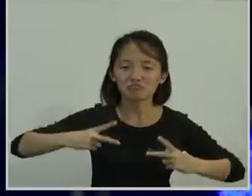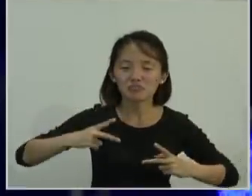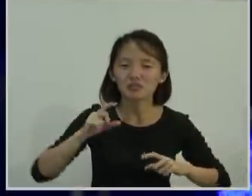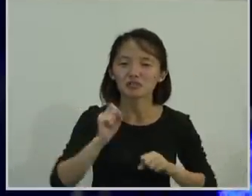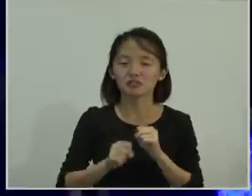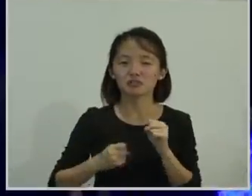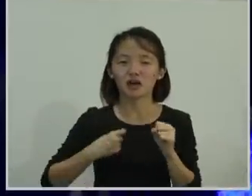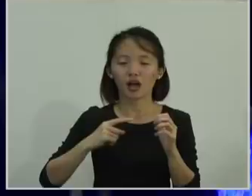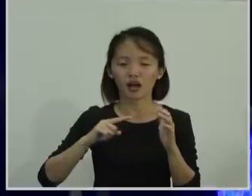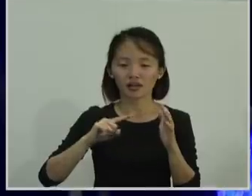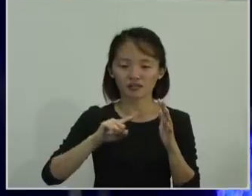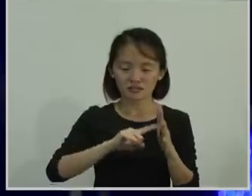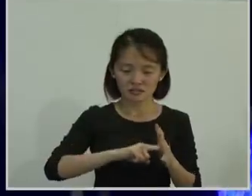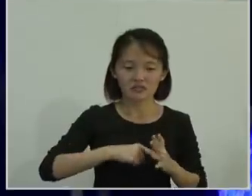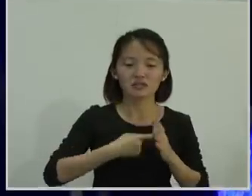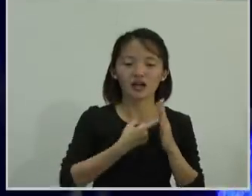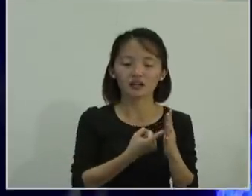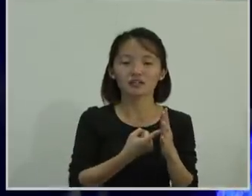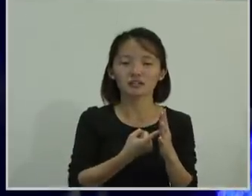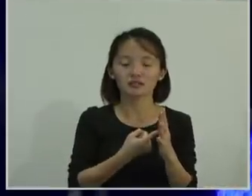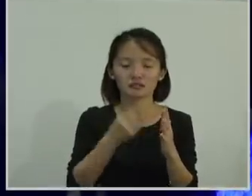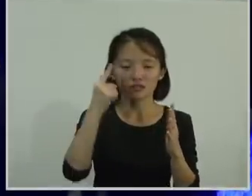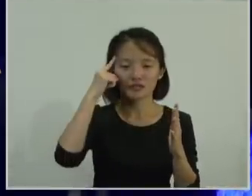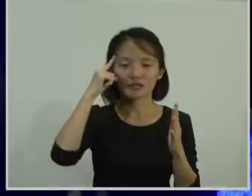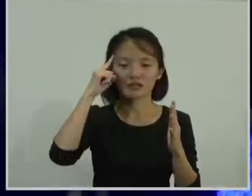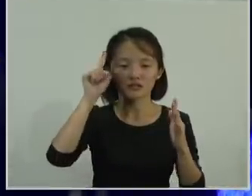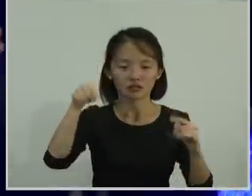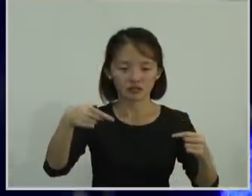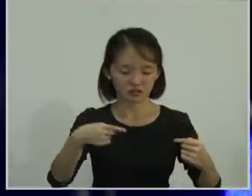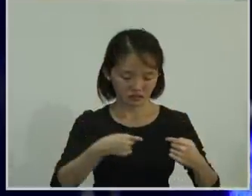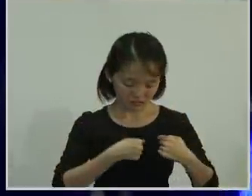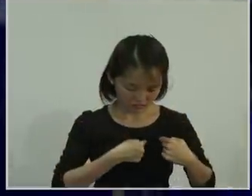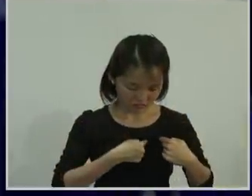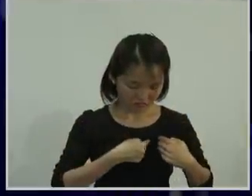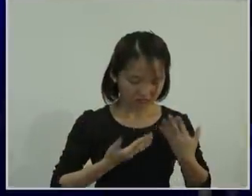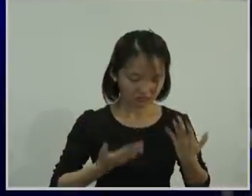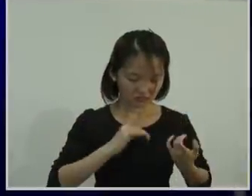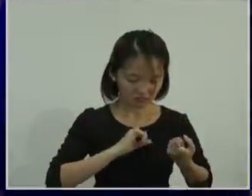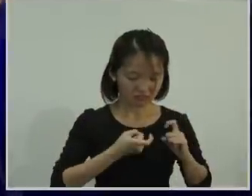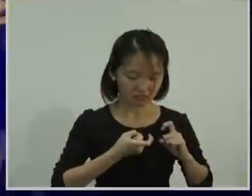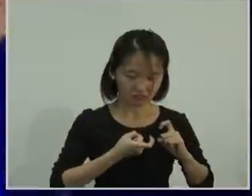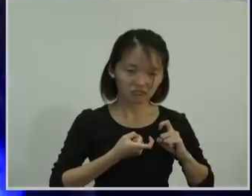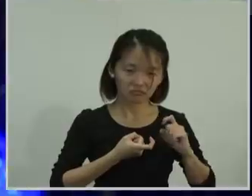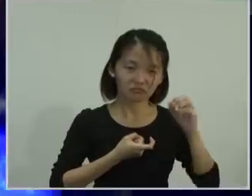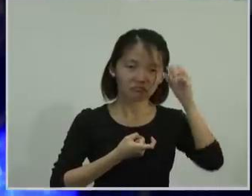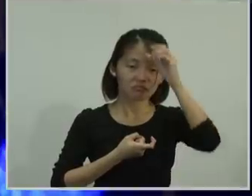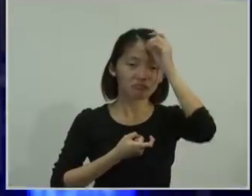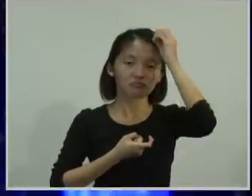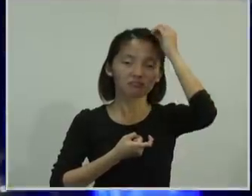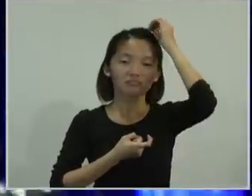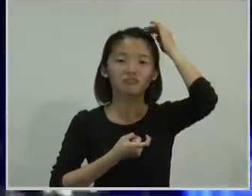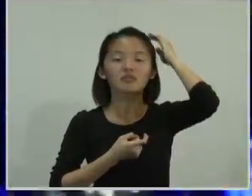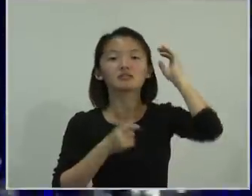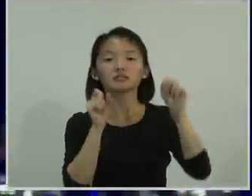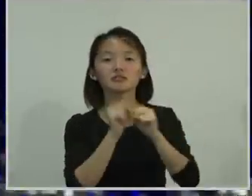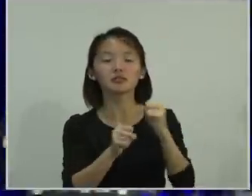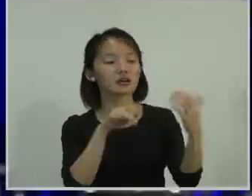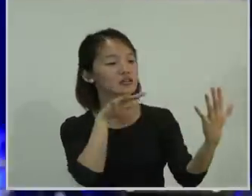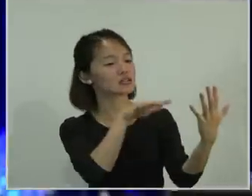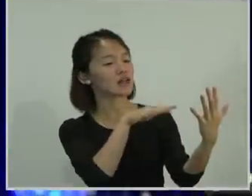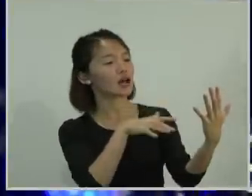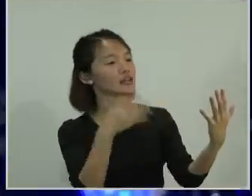I thought I lacked in the inside. So from studying faces, I